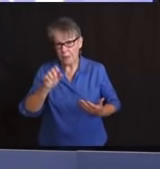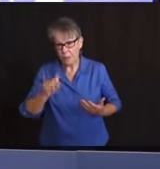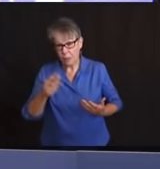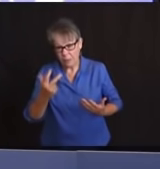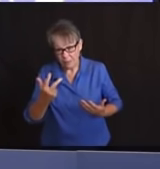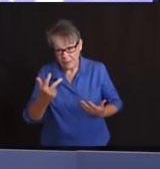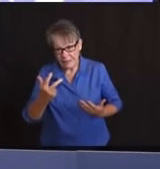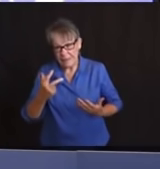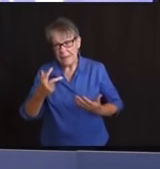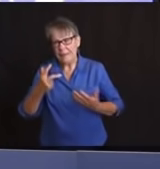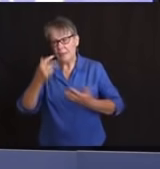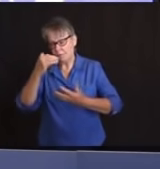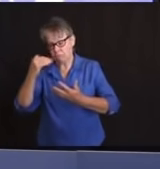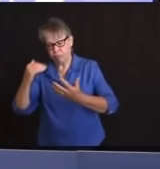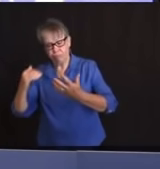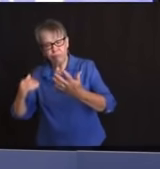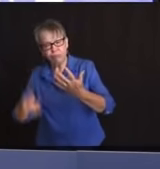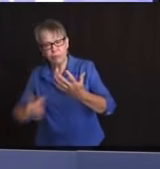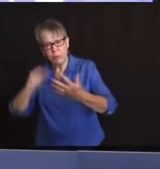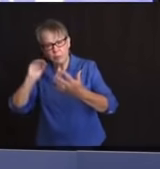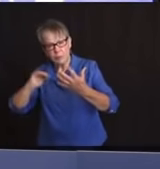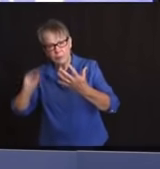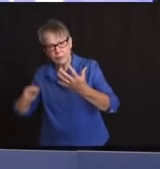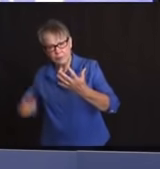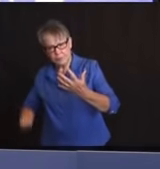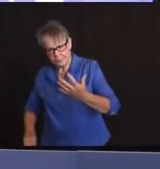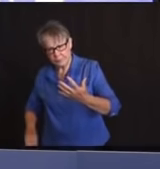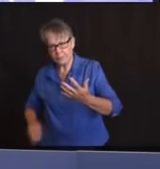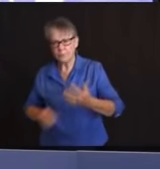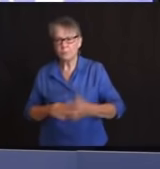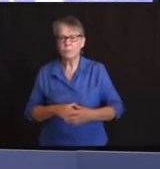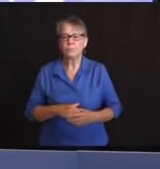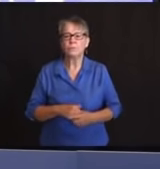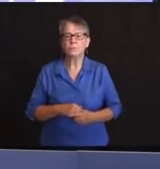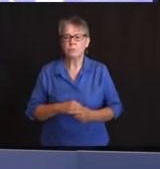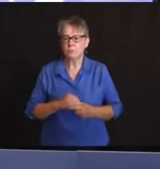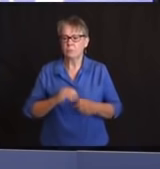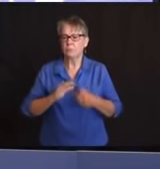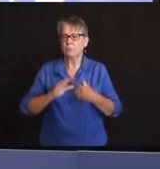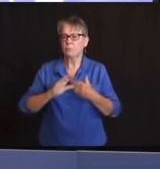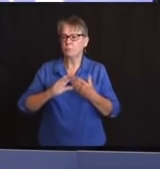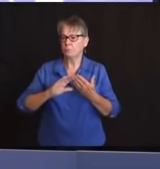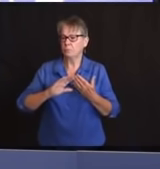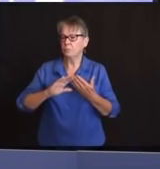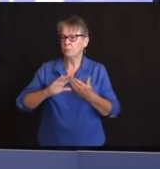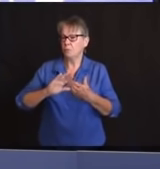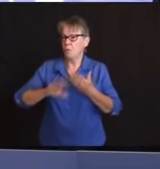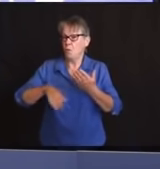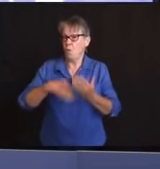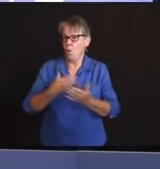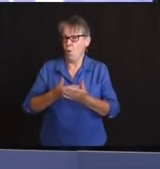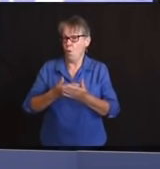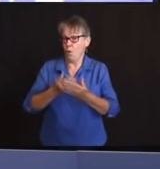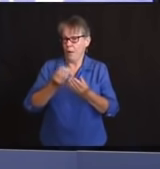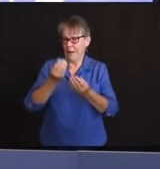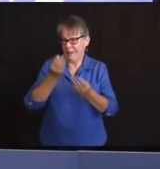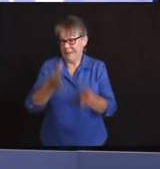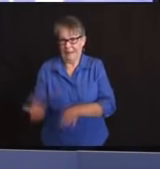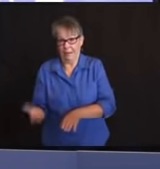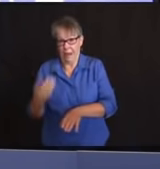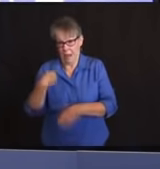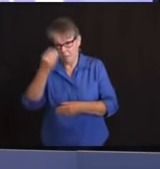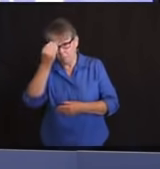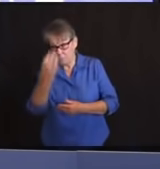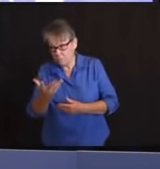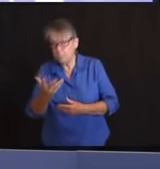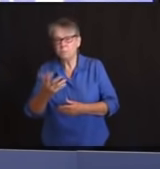we are reporting today occurred at the end of August. The veterans' homes and the psychiatric hospitals numbers remain the